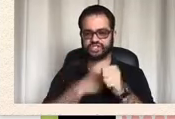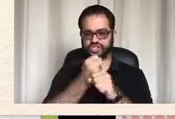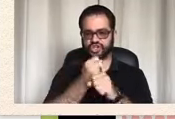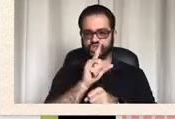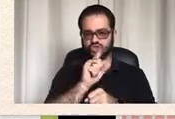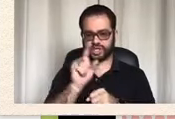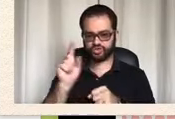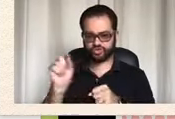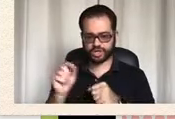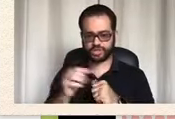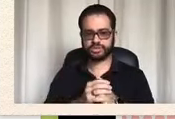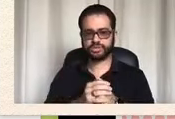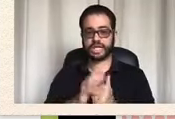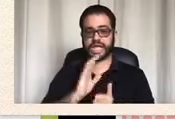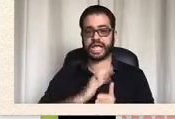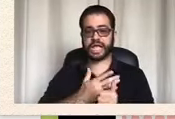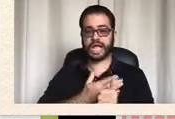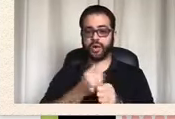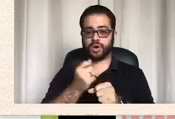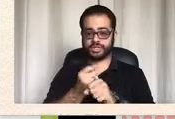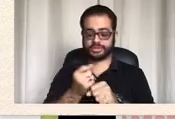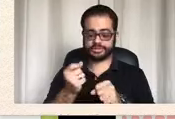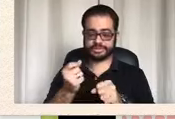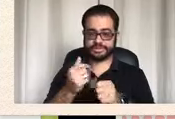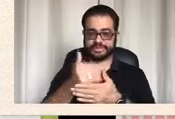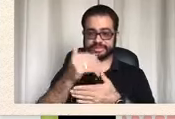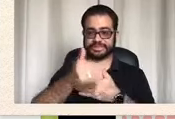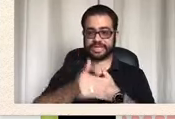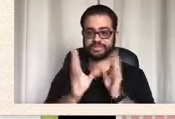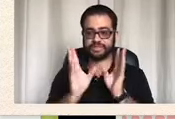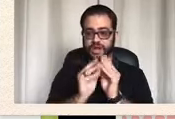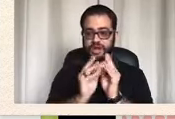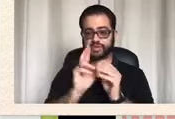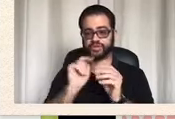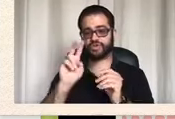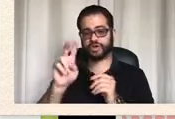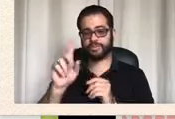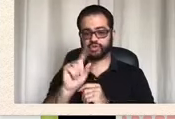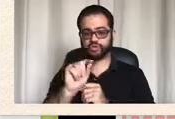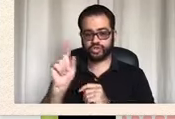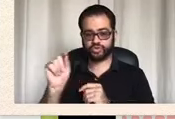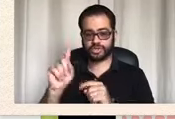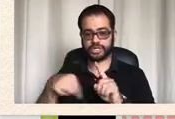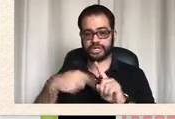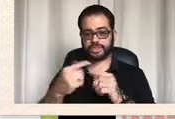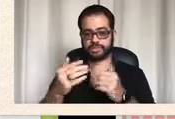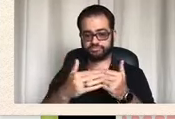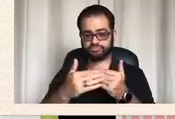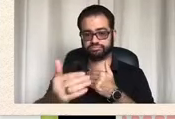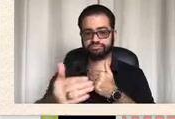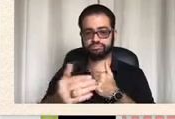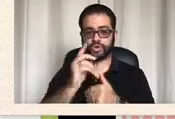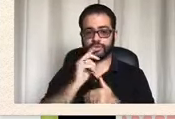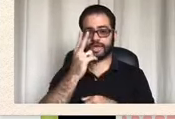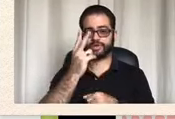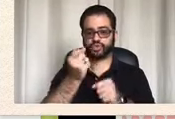be November 2020. And then from that point on, it will be every 2 years.